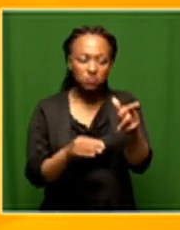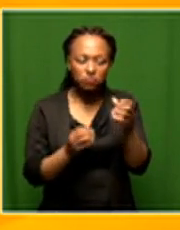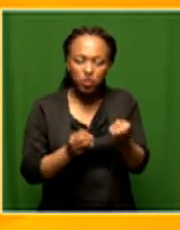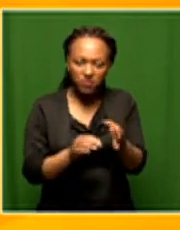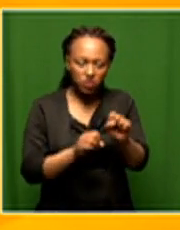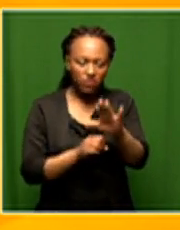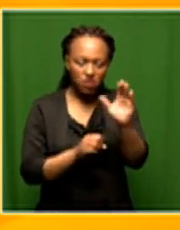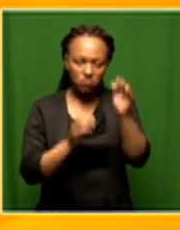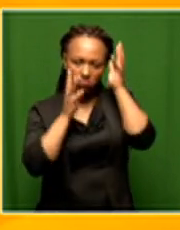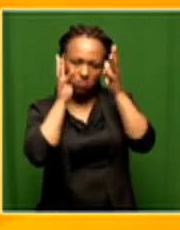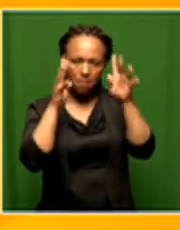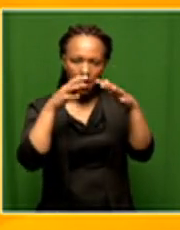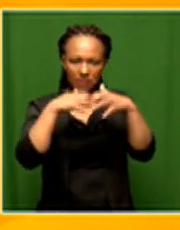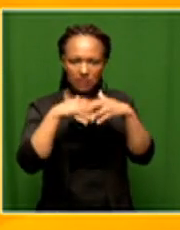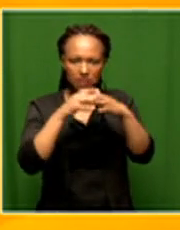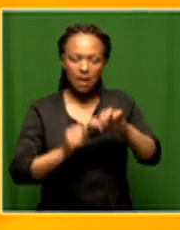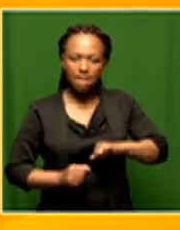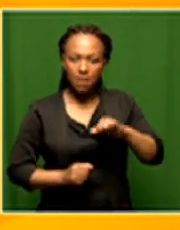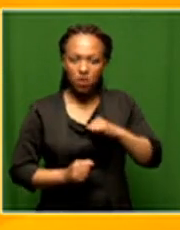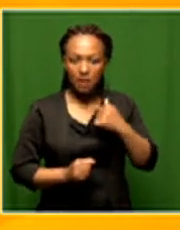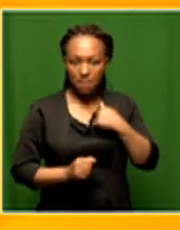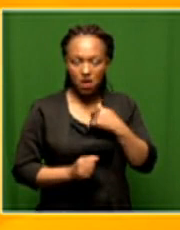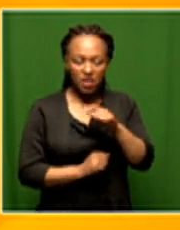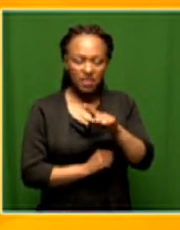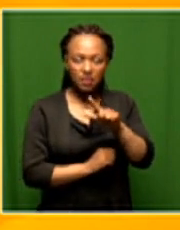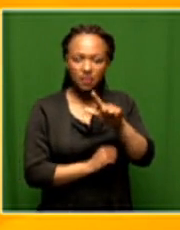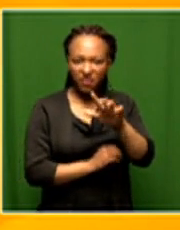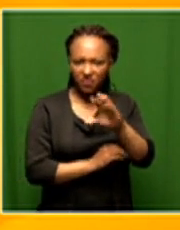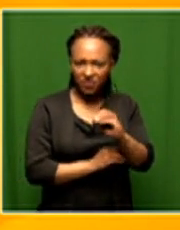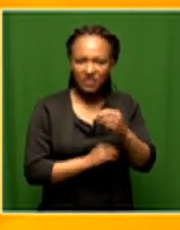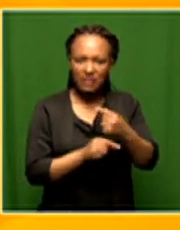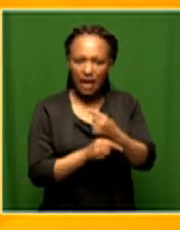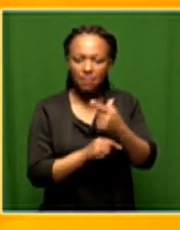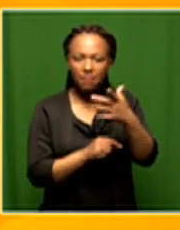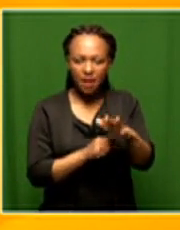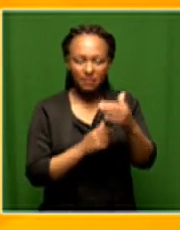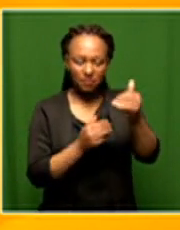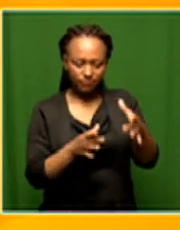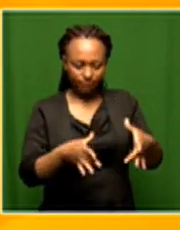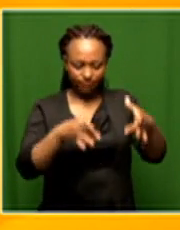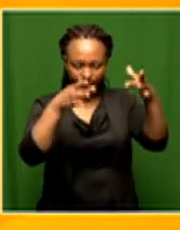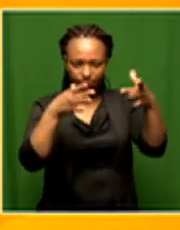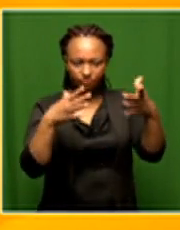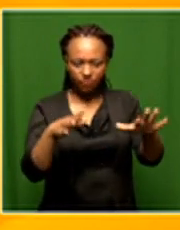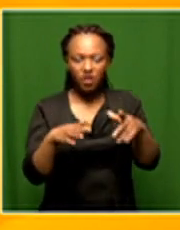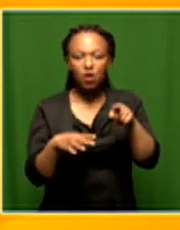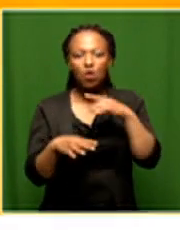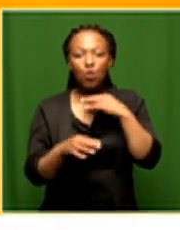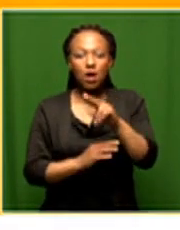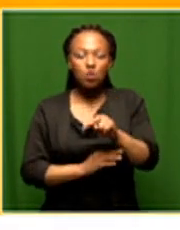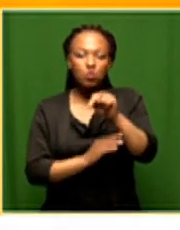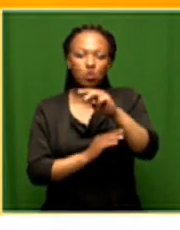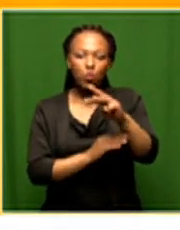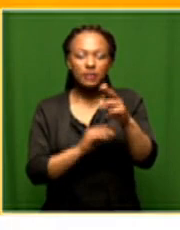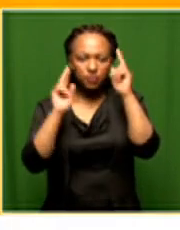a Proudly Me NESCAFÉ RICOFFY 750-gram limited edition tin. It was the designs of fellow North-West